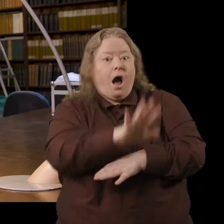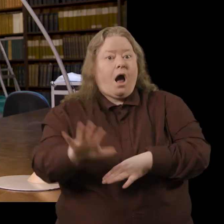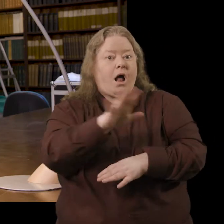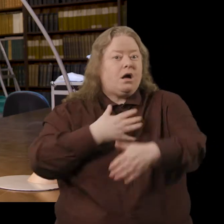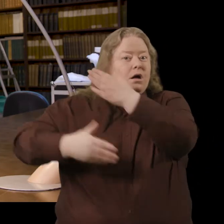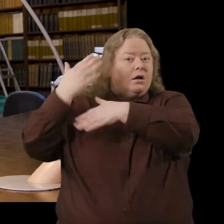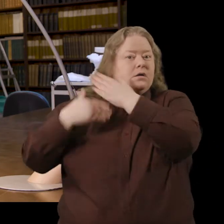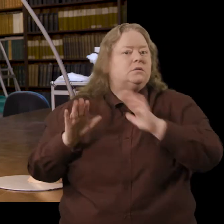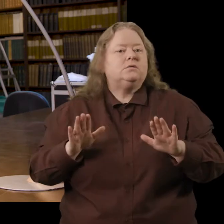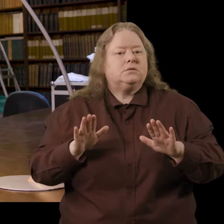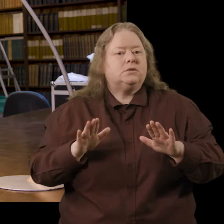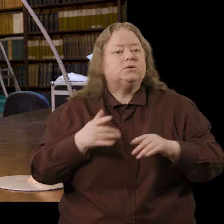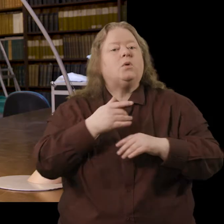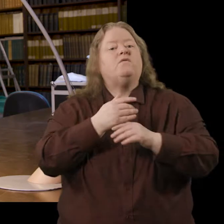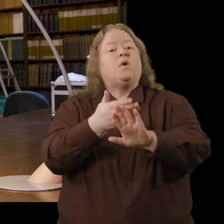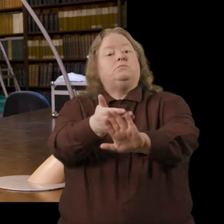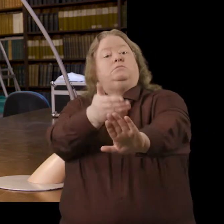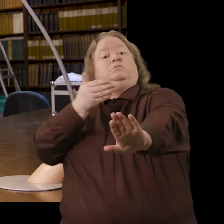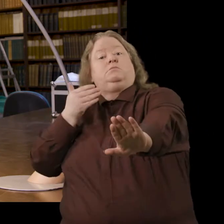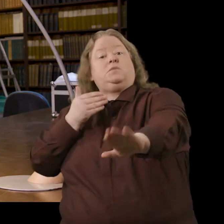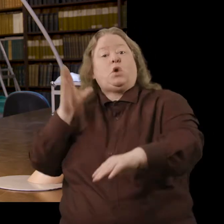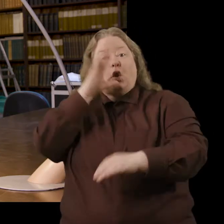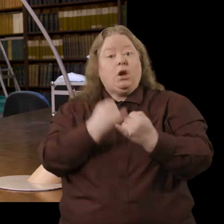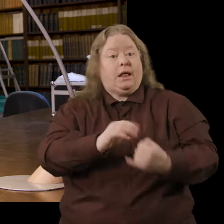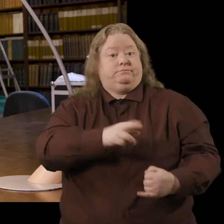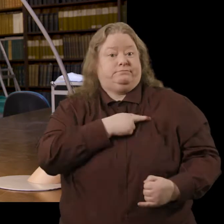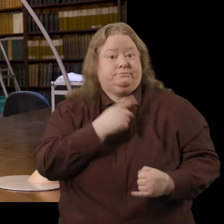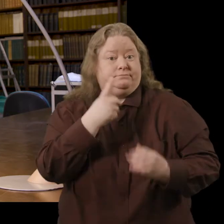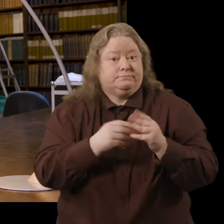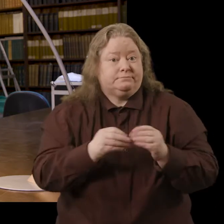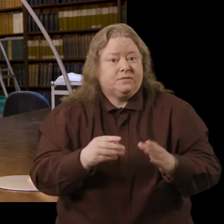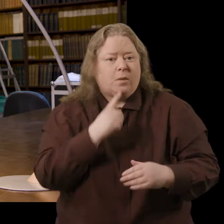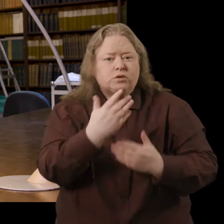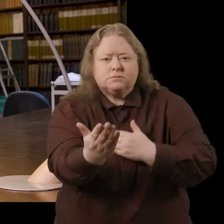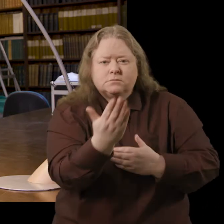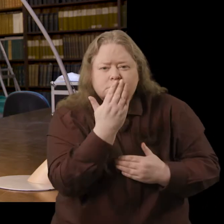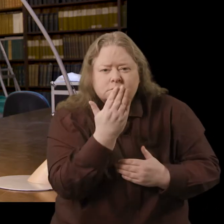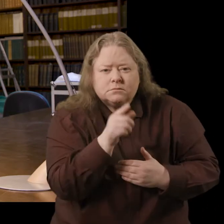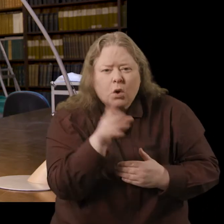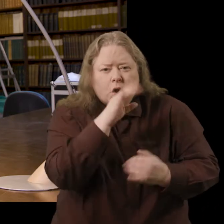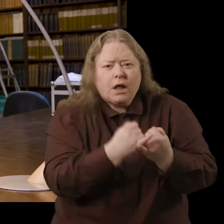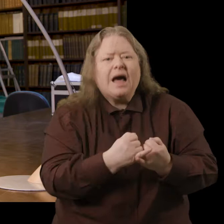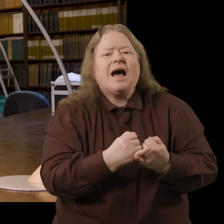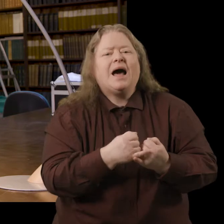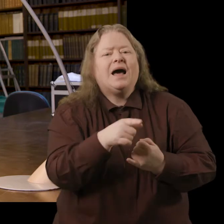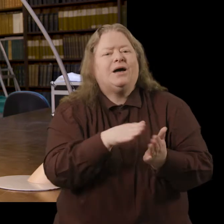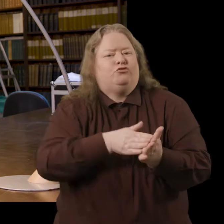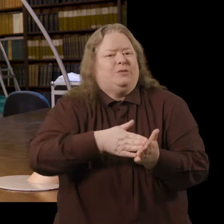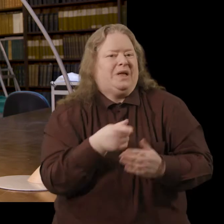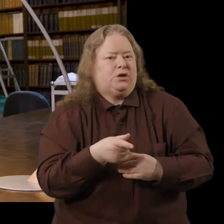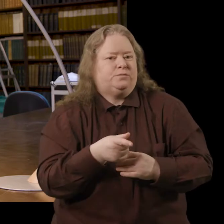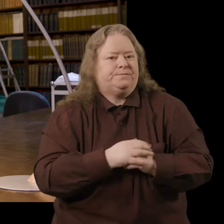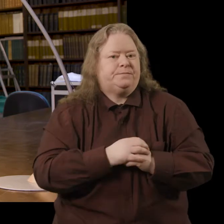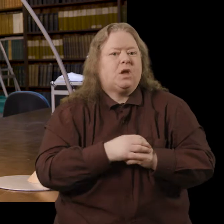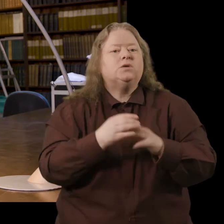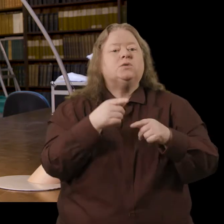ancient. So while from a distance it looks like one object, when you get up close, it's supposed to look as if this piece is